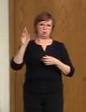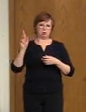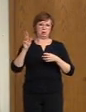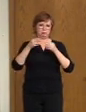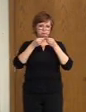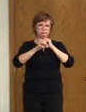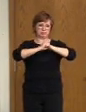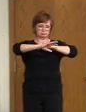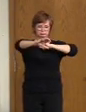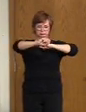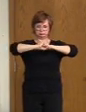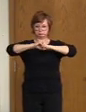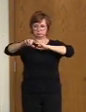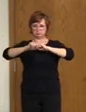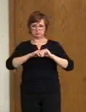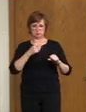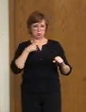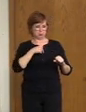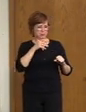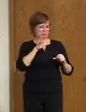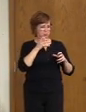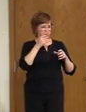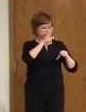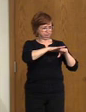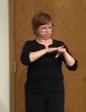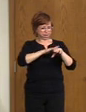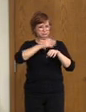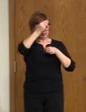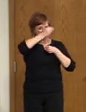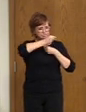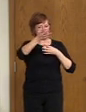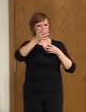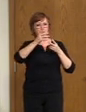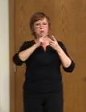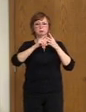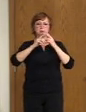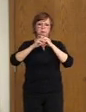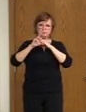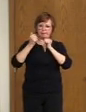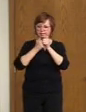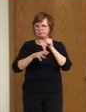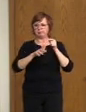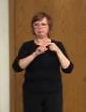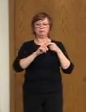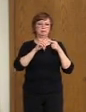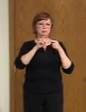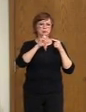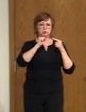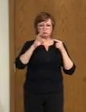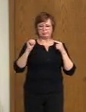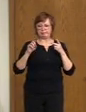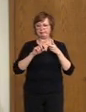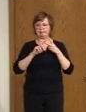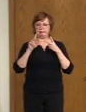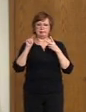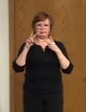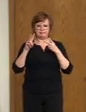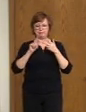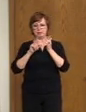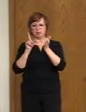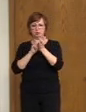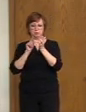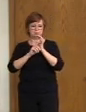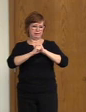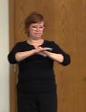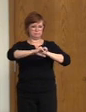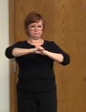We will use all available channels to do that, and the campaign is going to be focusing on, again, providing accurate and timely information about